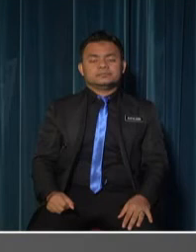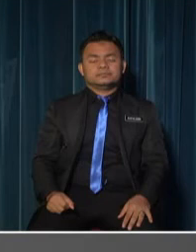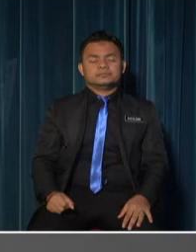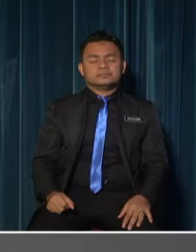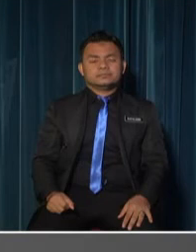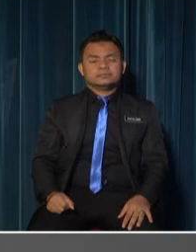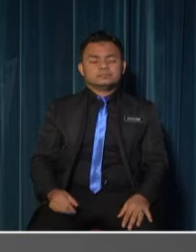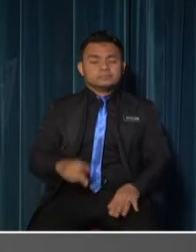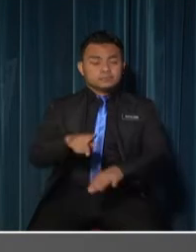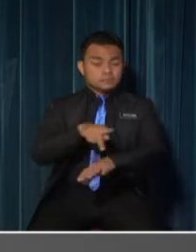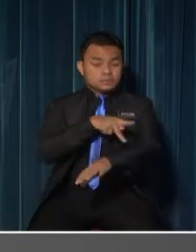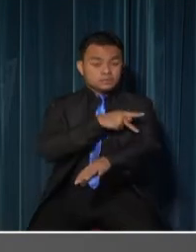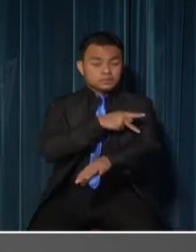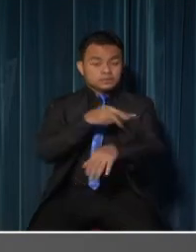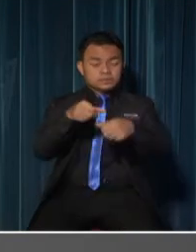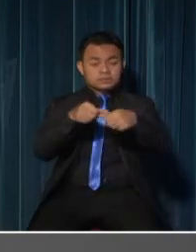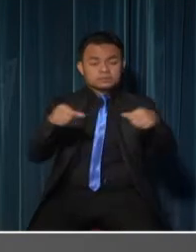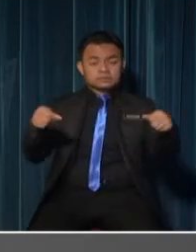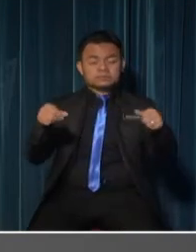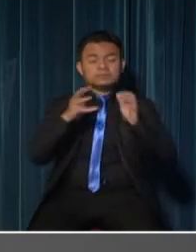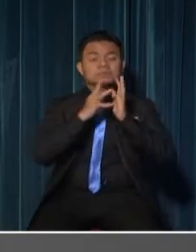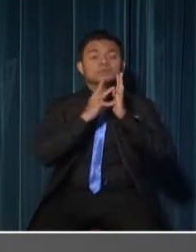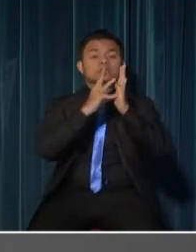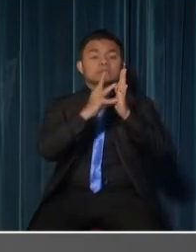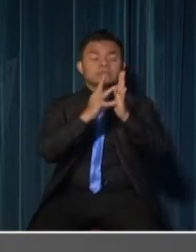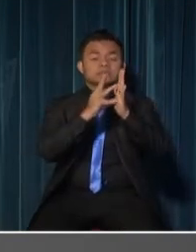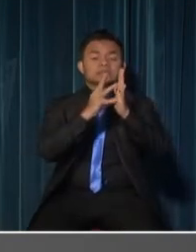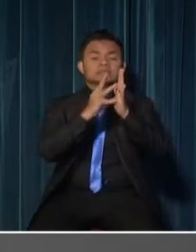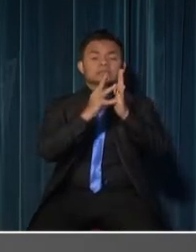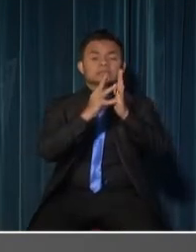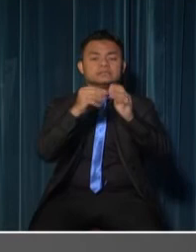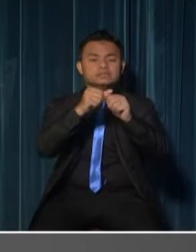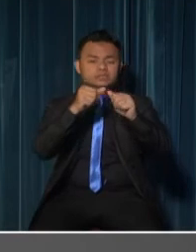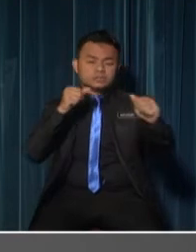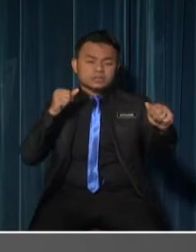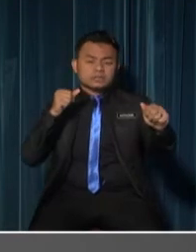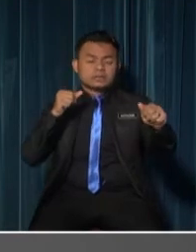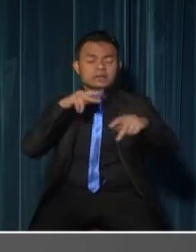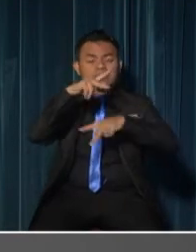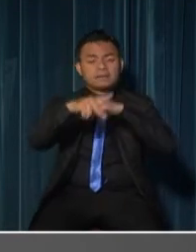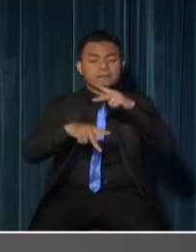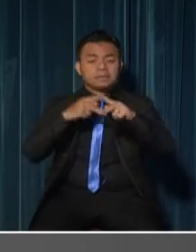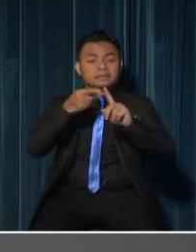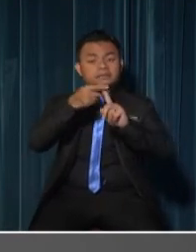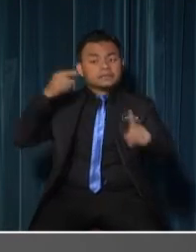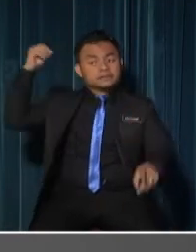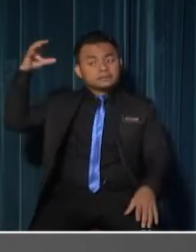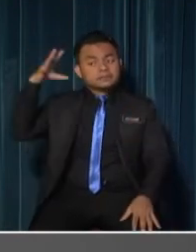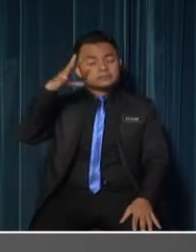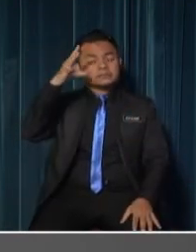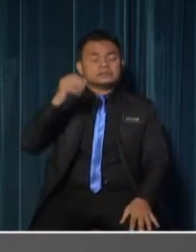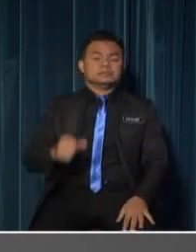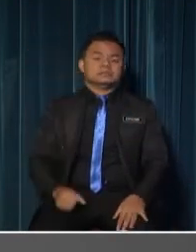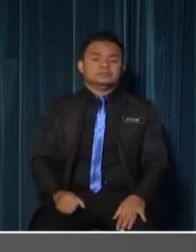The length of the strips represents the distance of the planet from the sun.